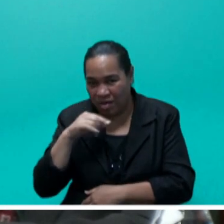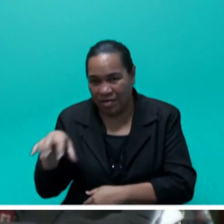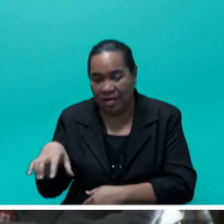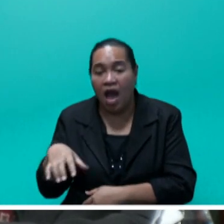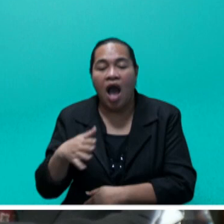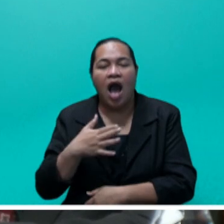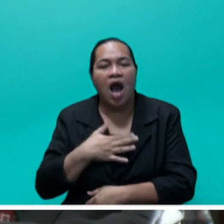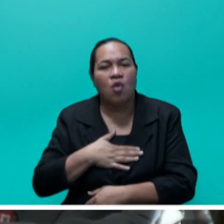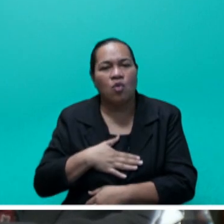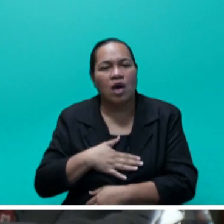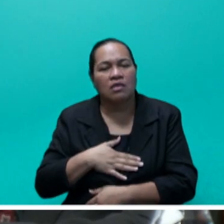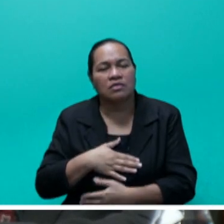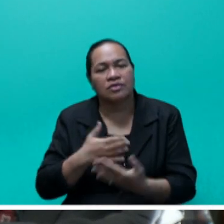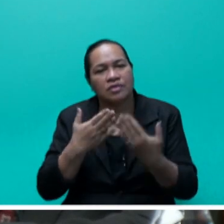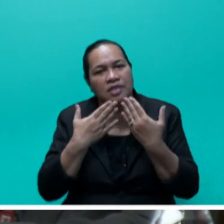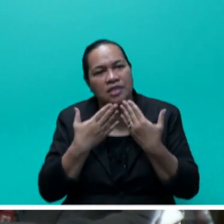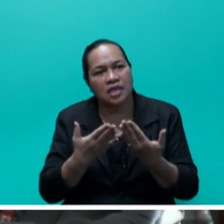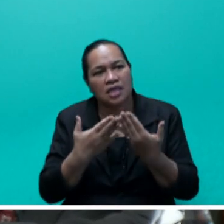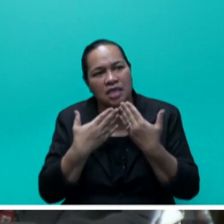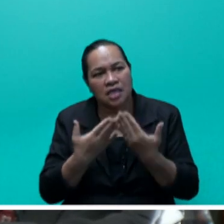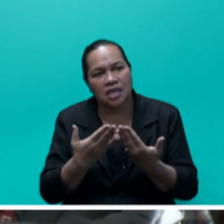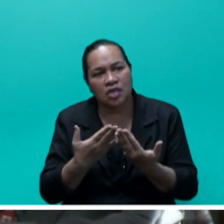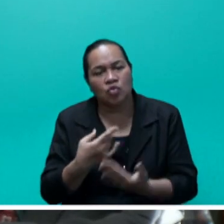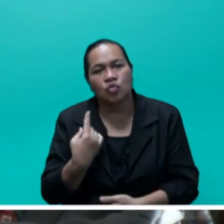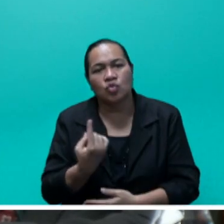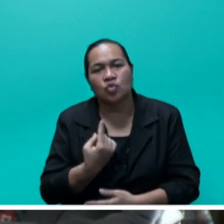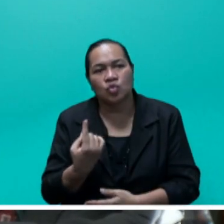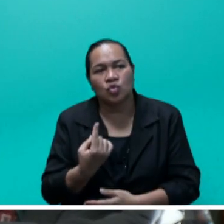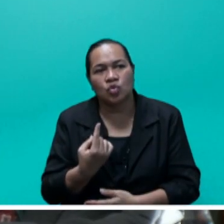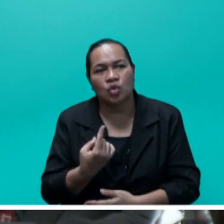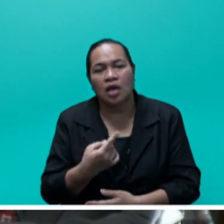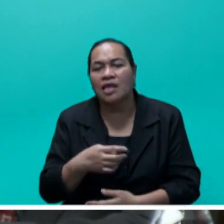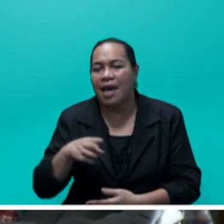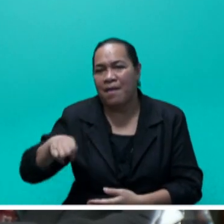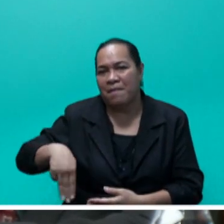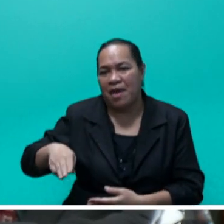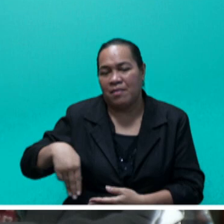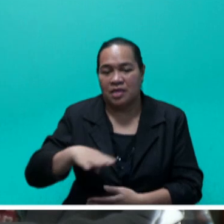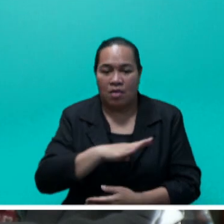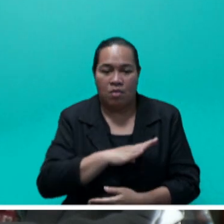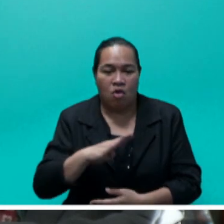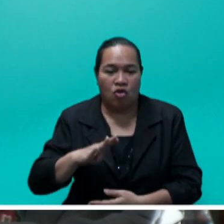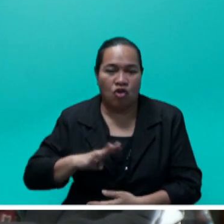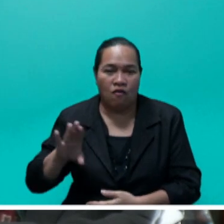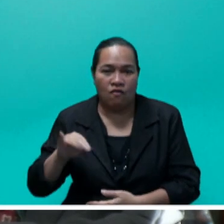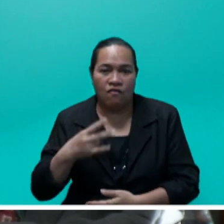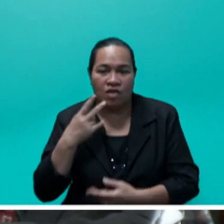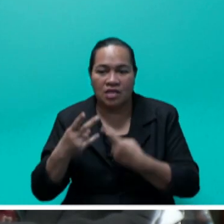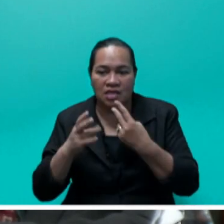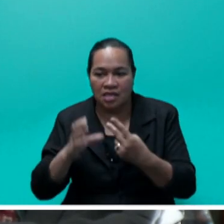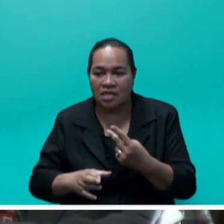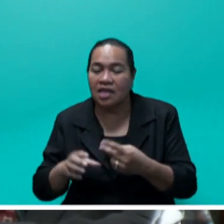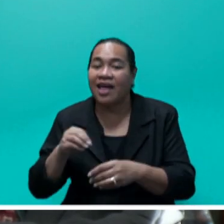extend my heartfelt gratitude and appreciation to the dedicated members of the Board of Visitors for the Golden Age